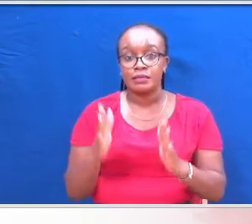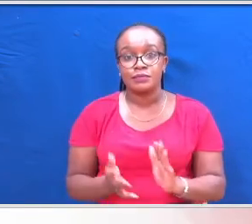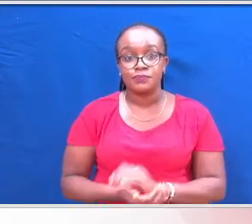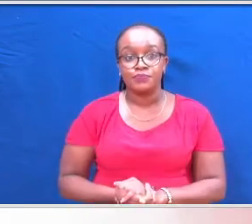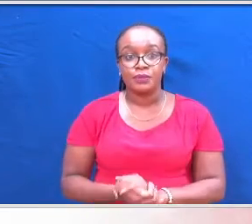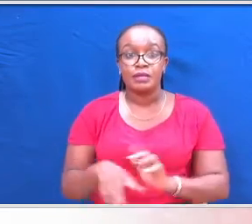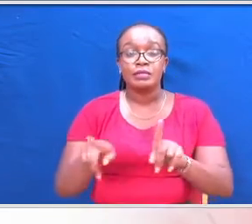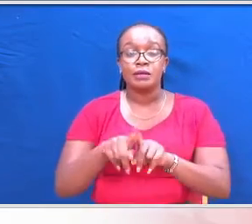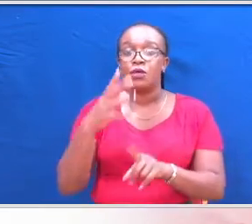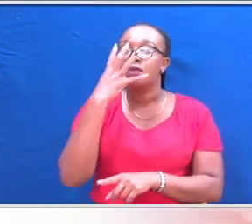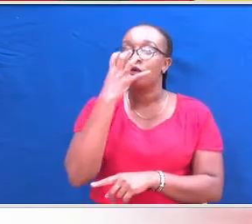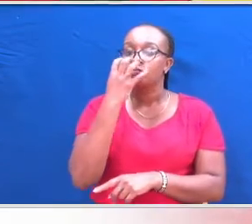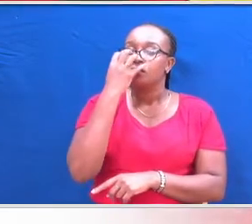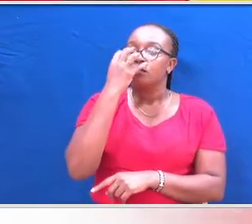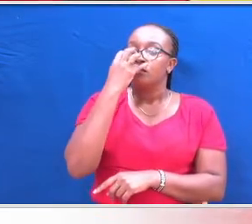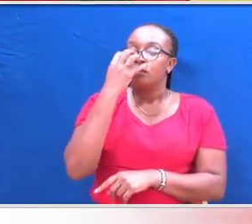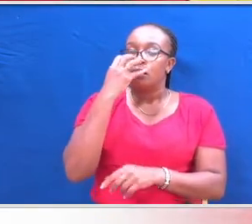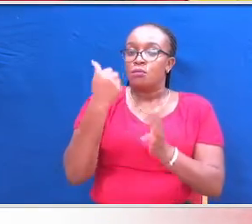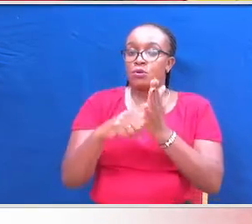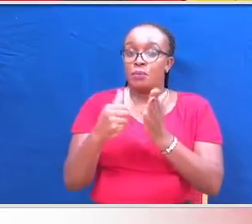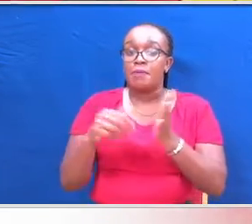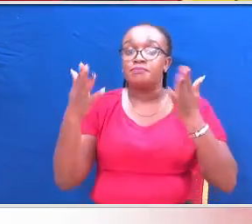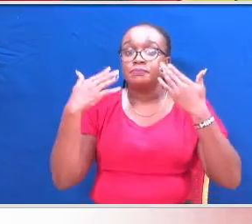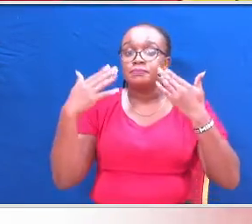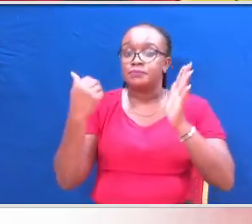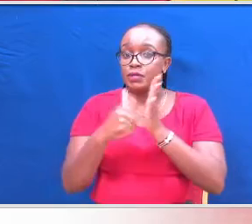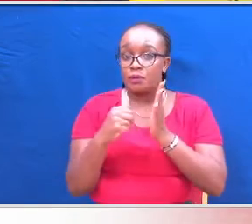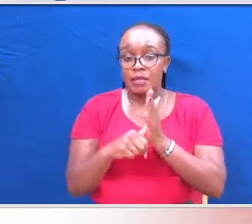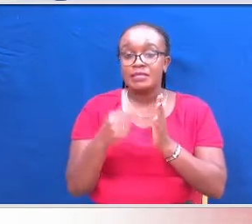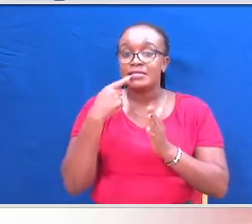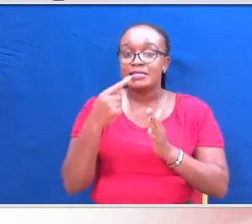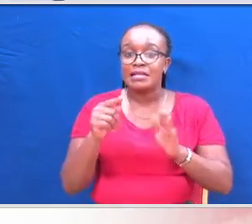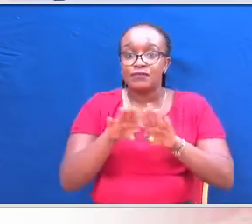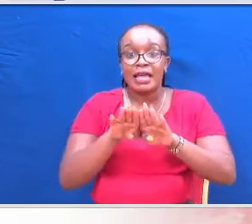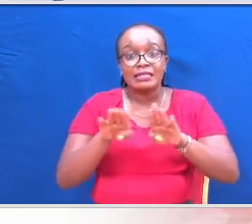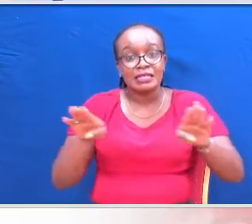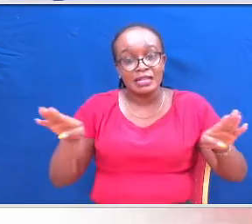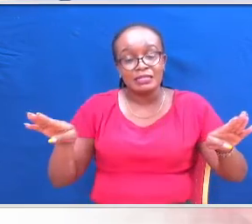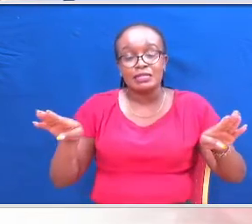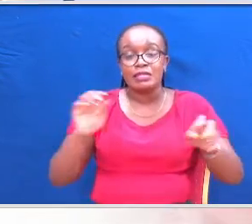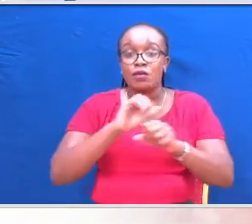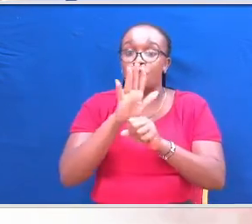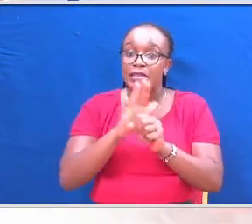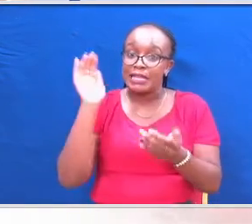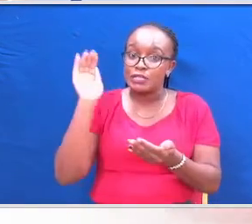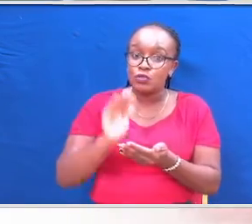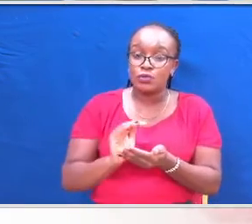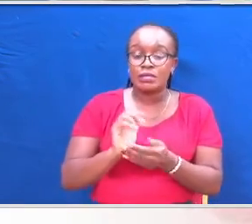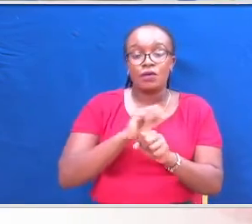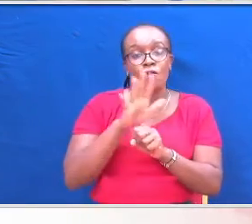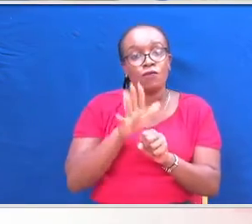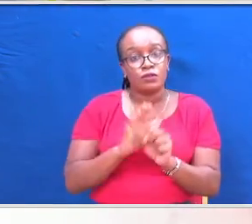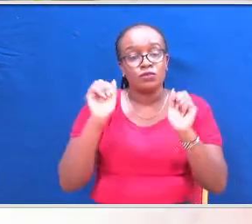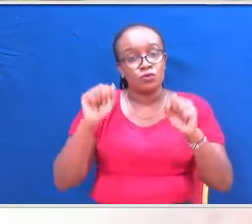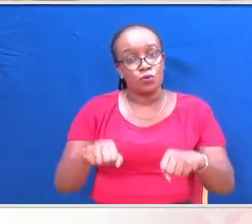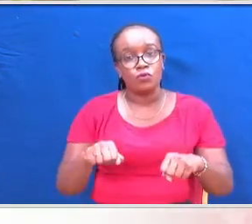countrywide oxygen shortage, the ministry says flattening the curve will be a huge factor in relieving the pressure due to a huge